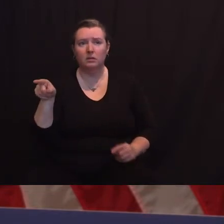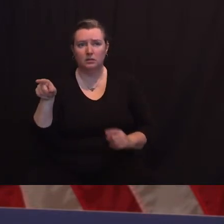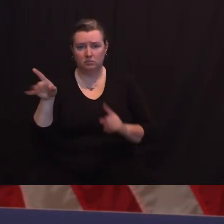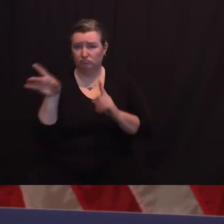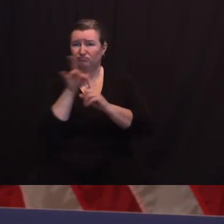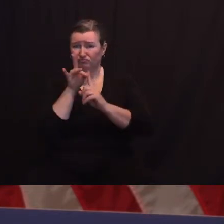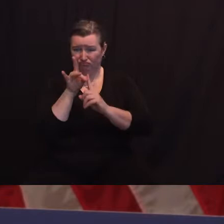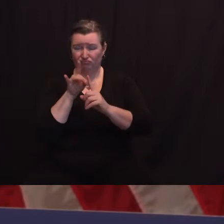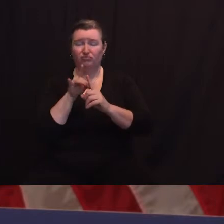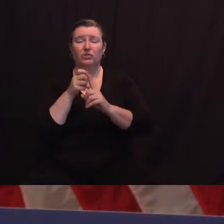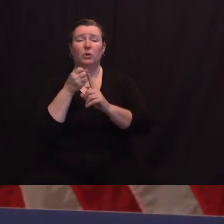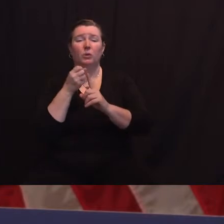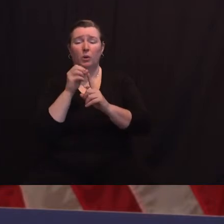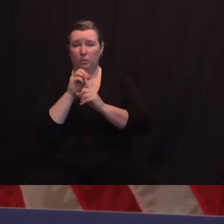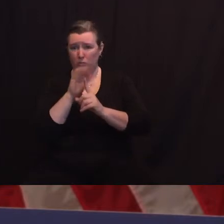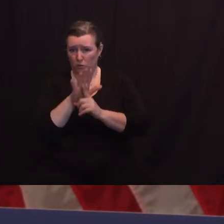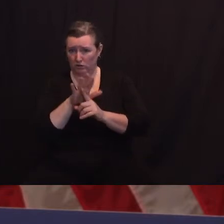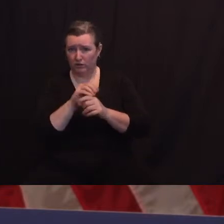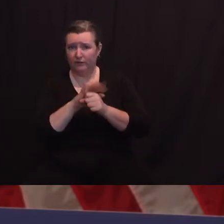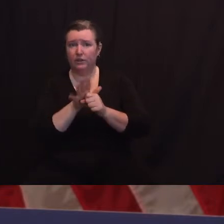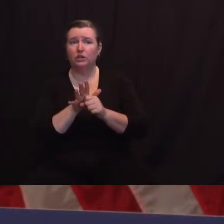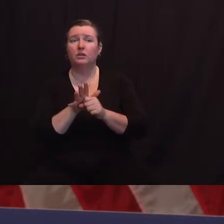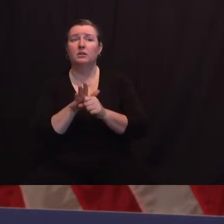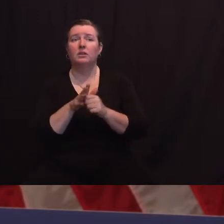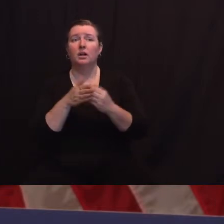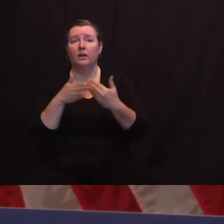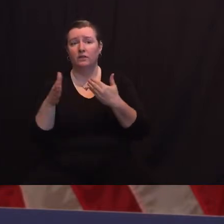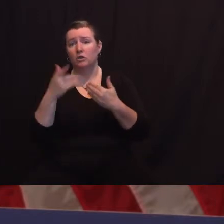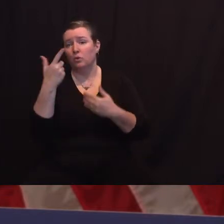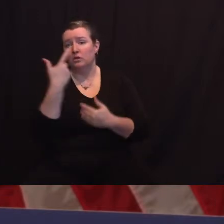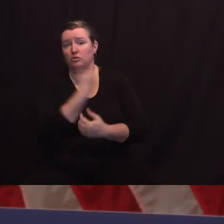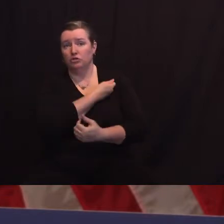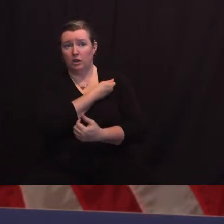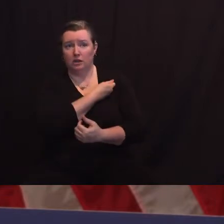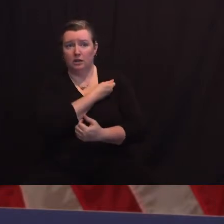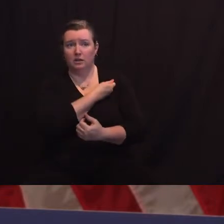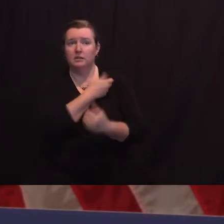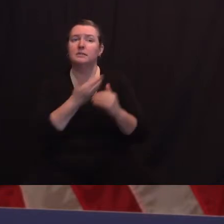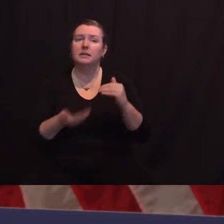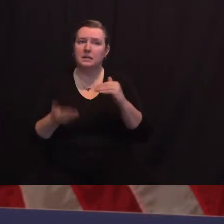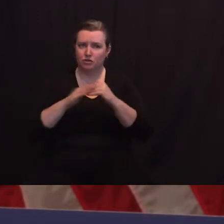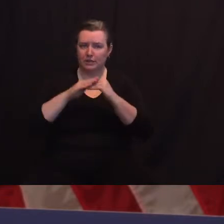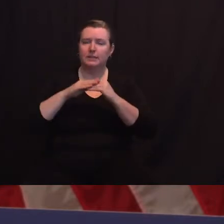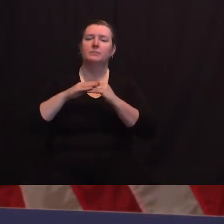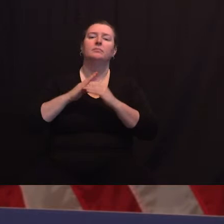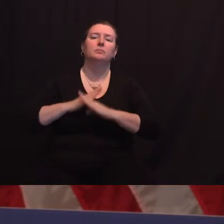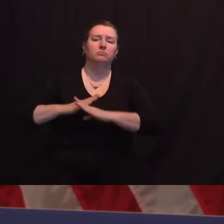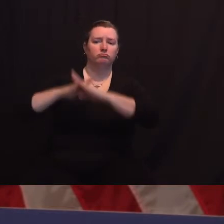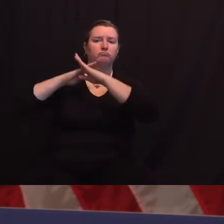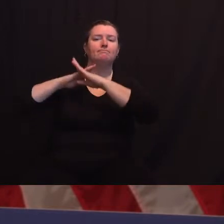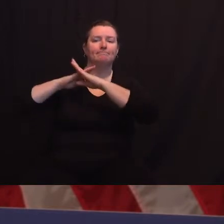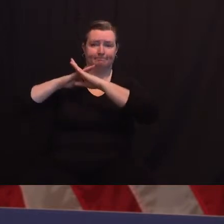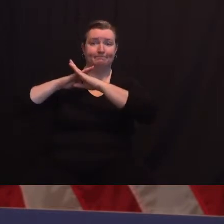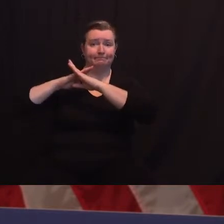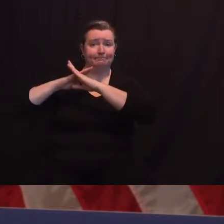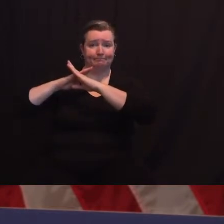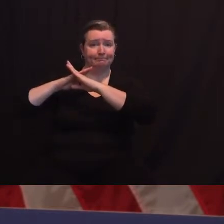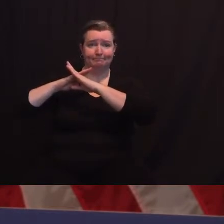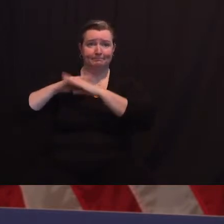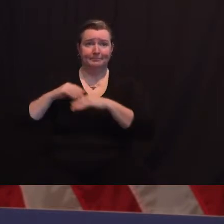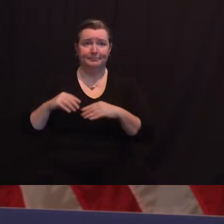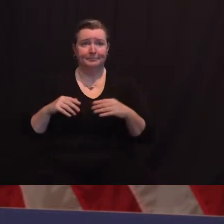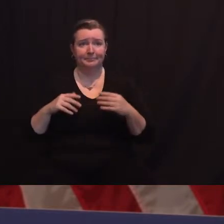baseline antibody level, and after one dose had a significant increase in their antibody levels, basically showing that they already had a response because of